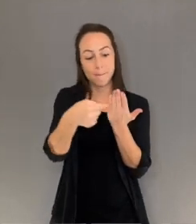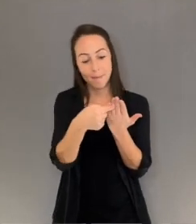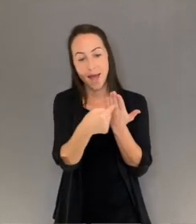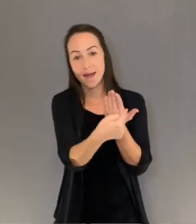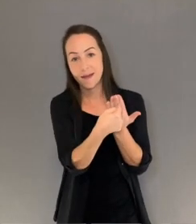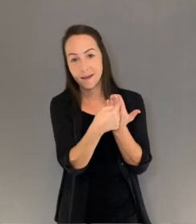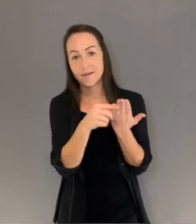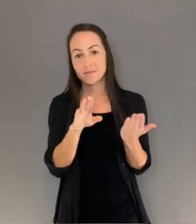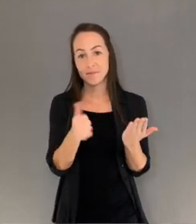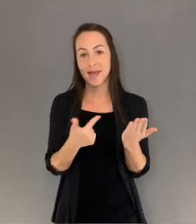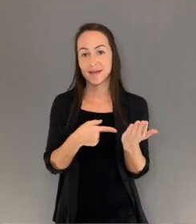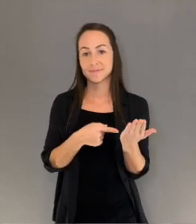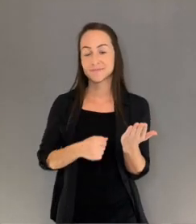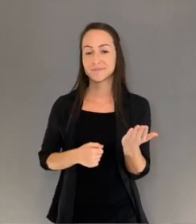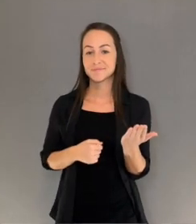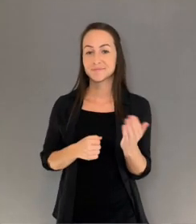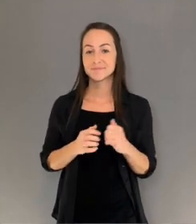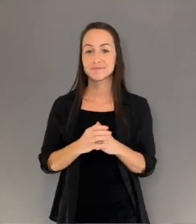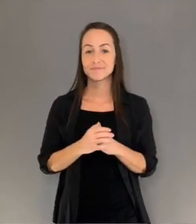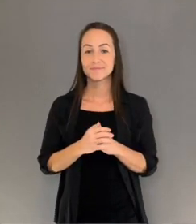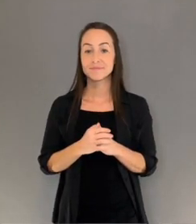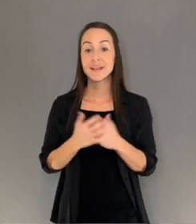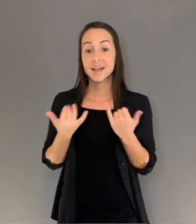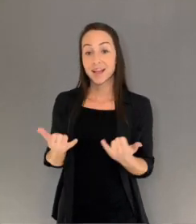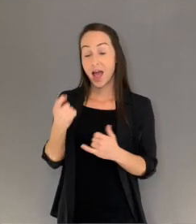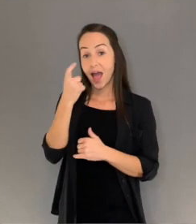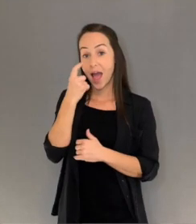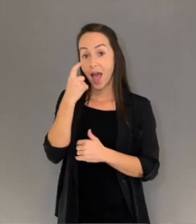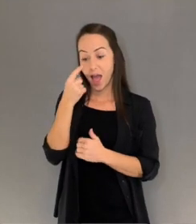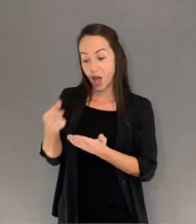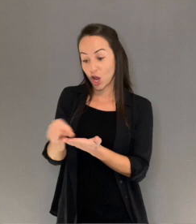Glue the eye to the middle of the paper bag flap.